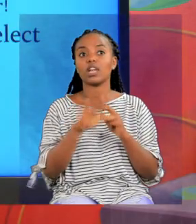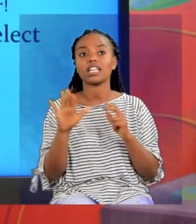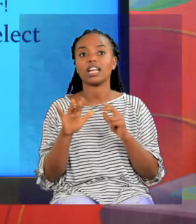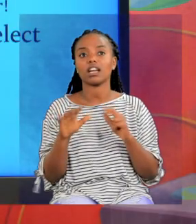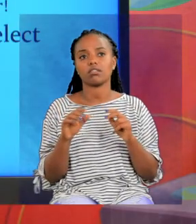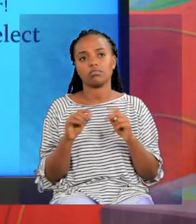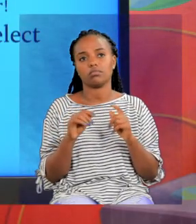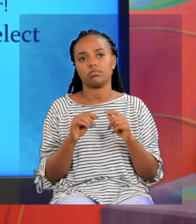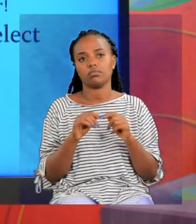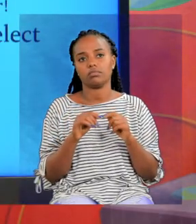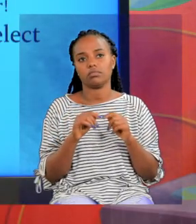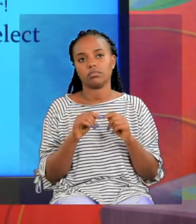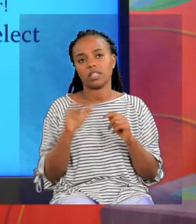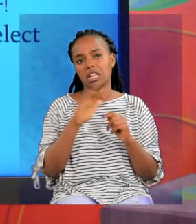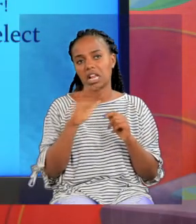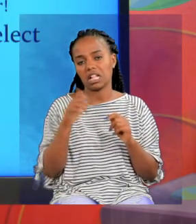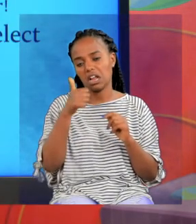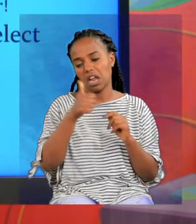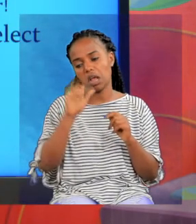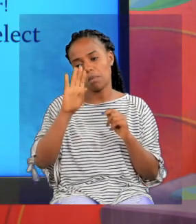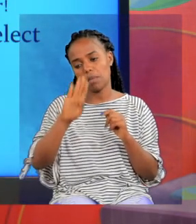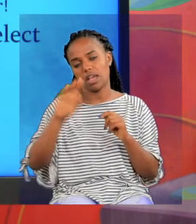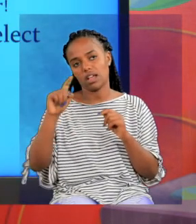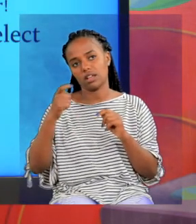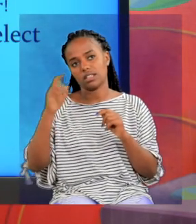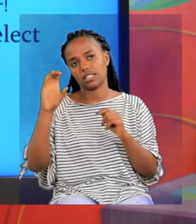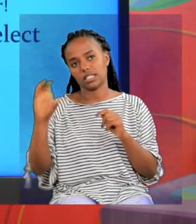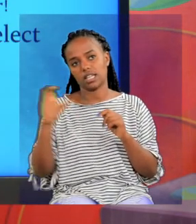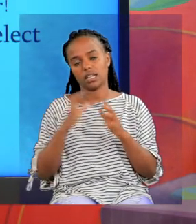B, and C?